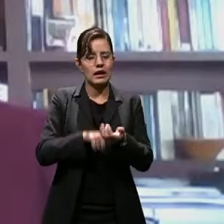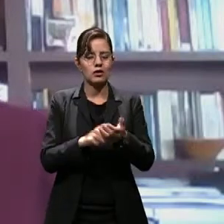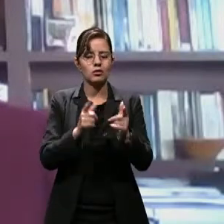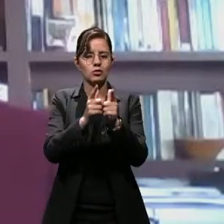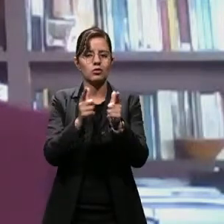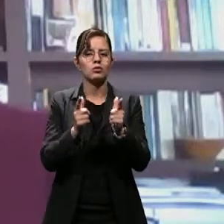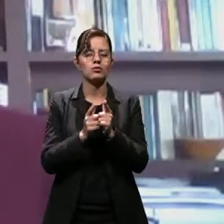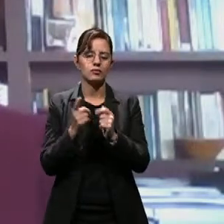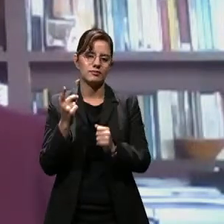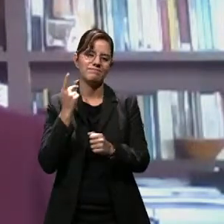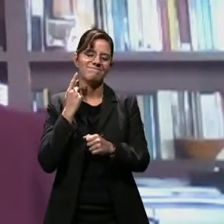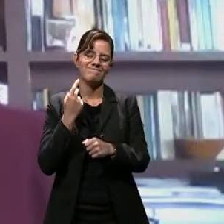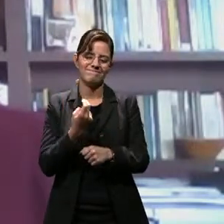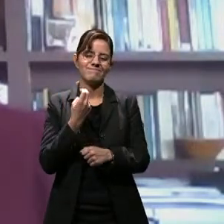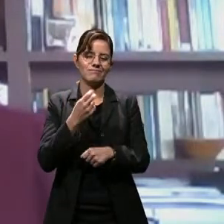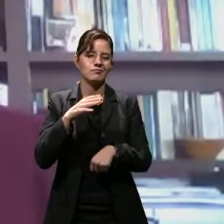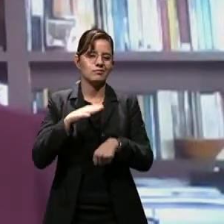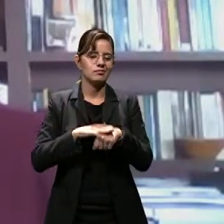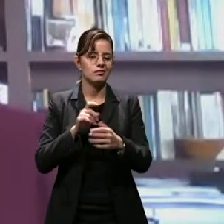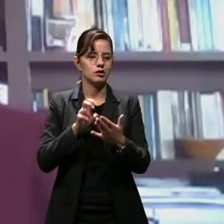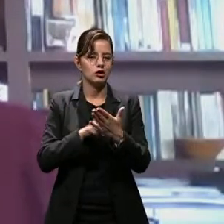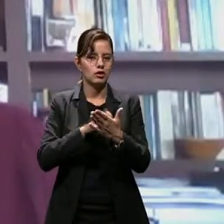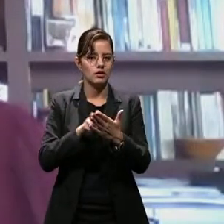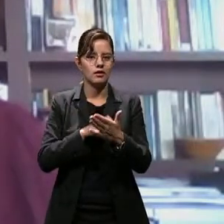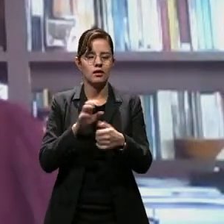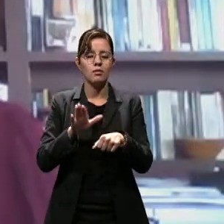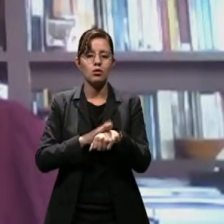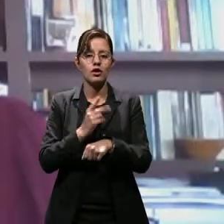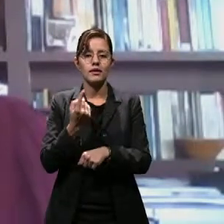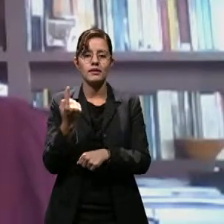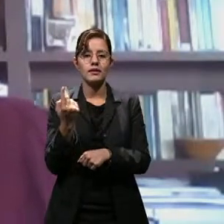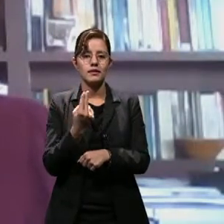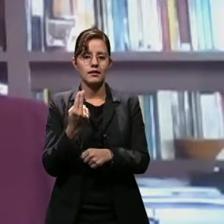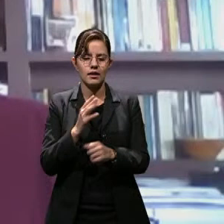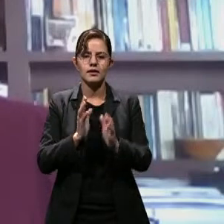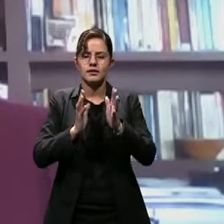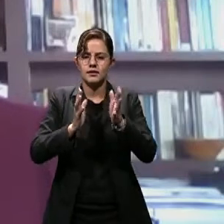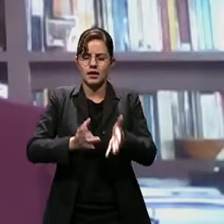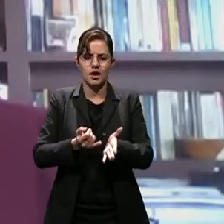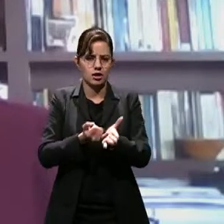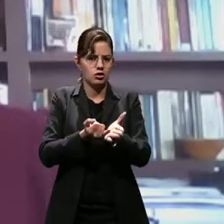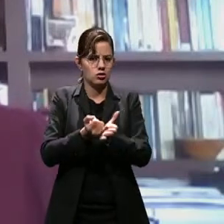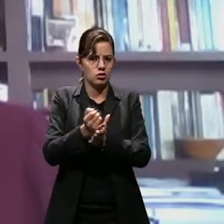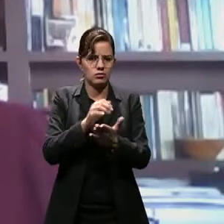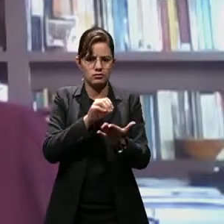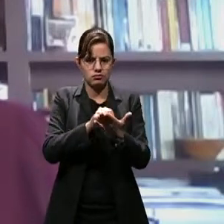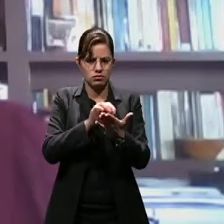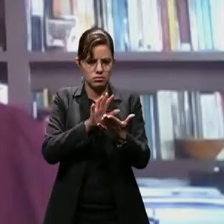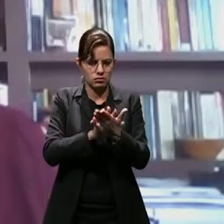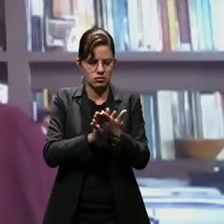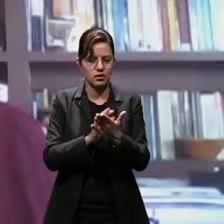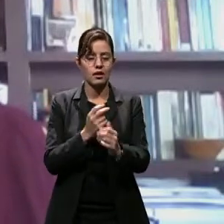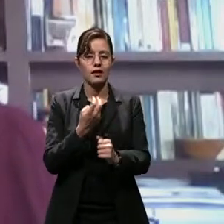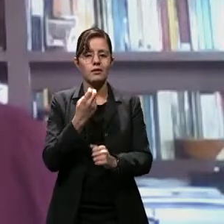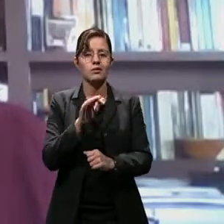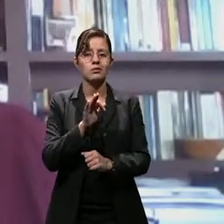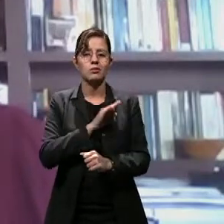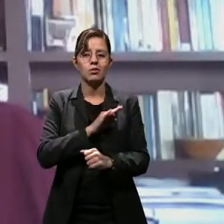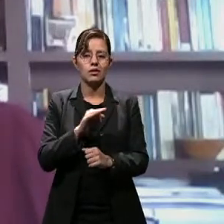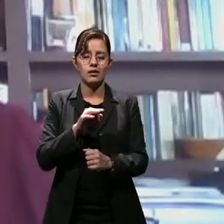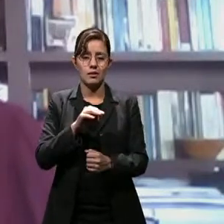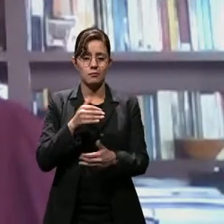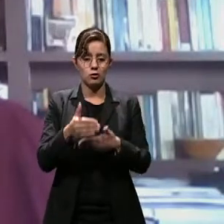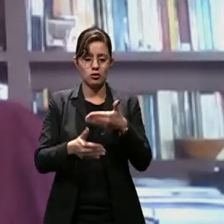specifically inside the political parties, in order to build strategies which are a baseline to